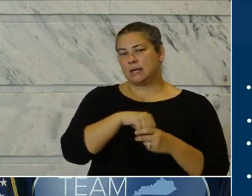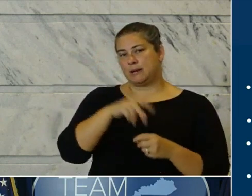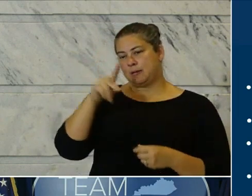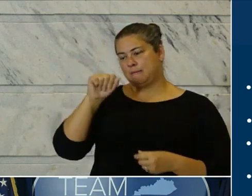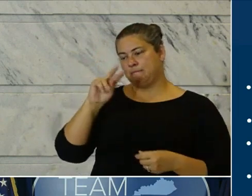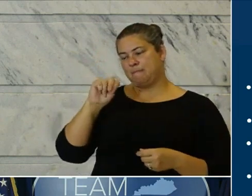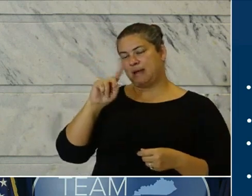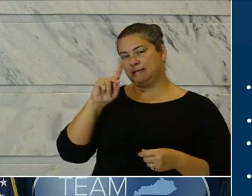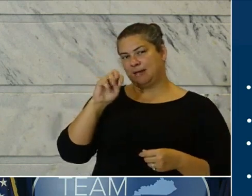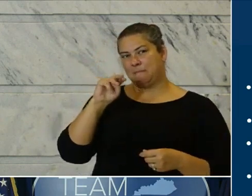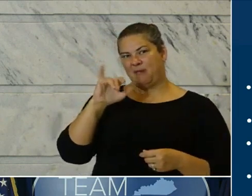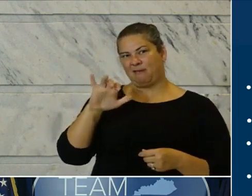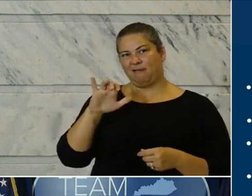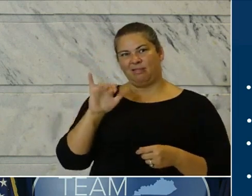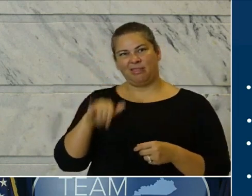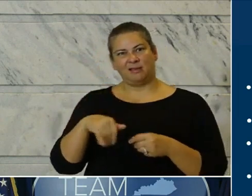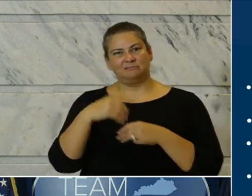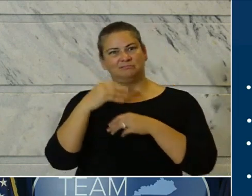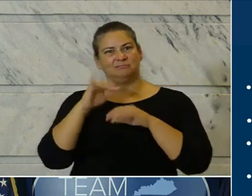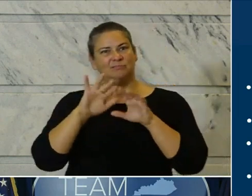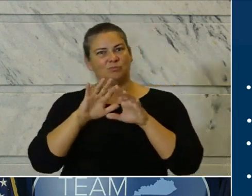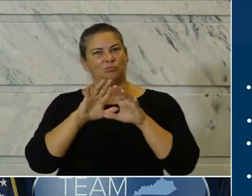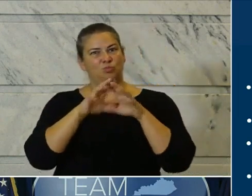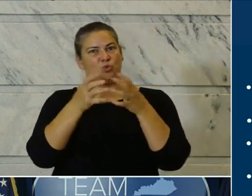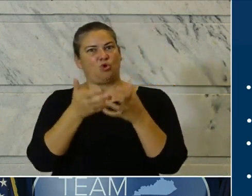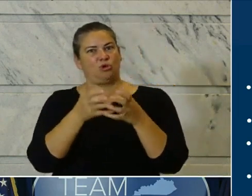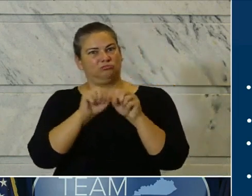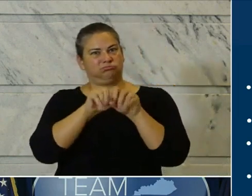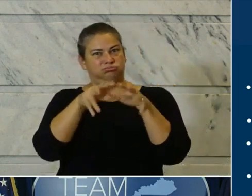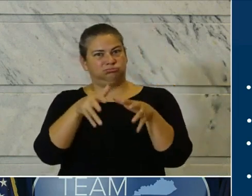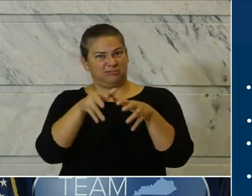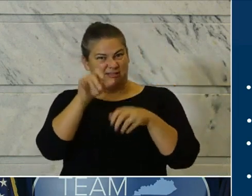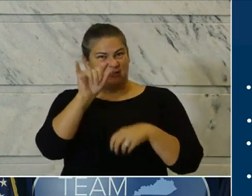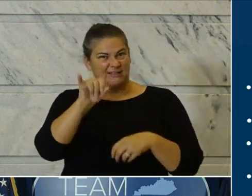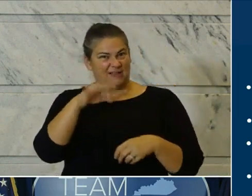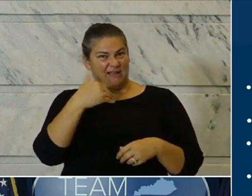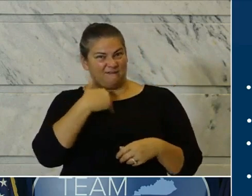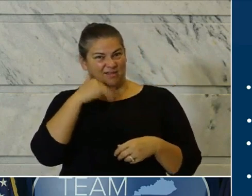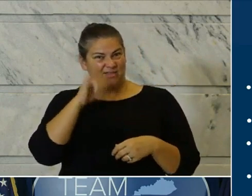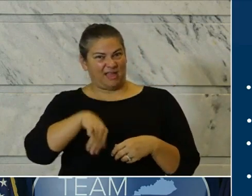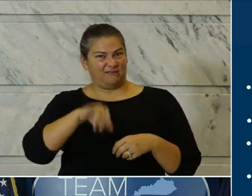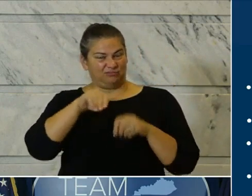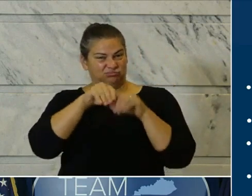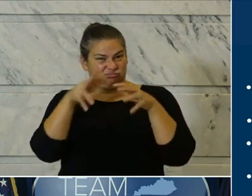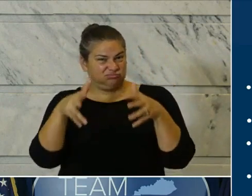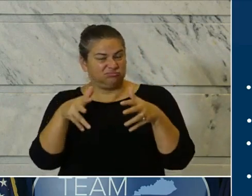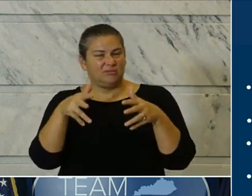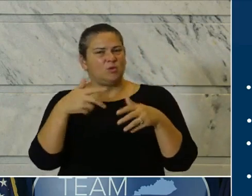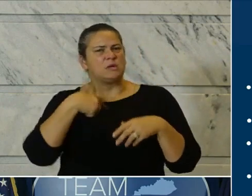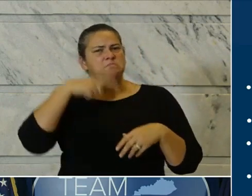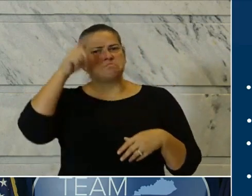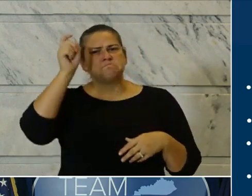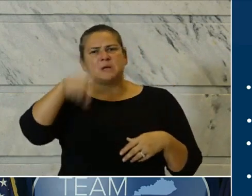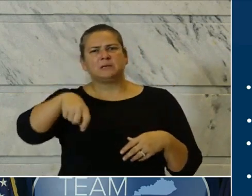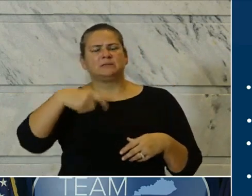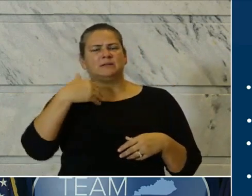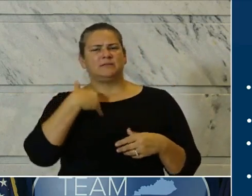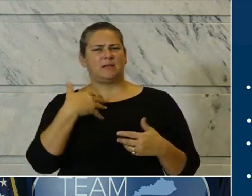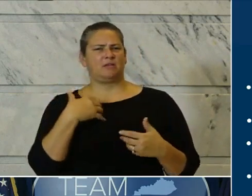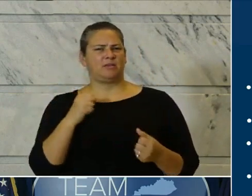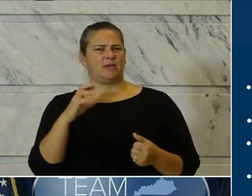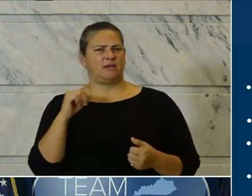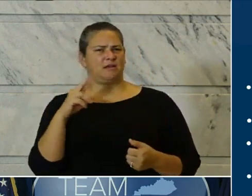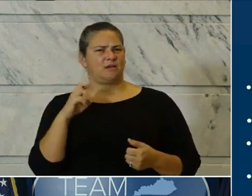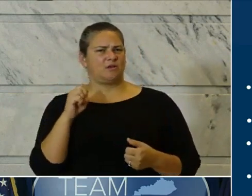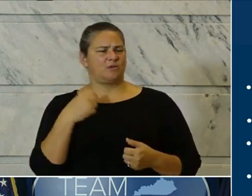pandemic, it is vitally important for individuals to have health care coverage so that we can pay doctors and nurses and